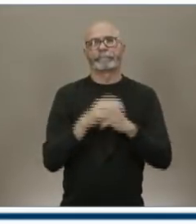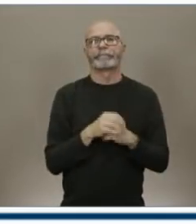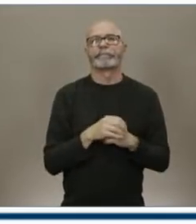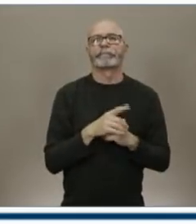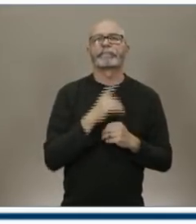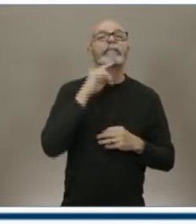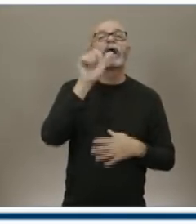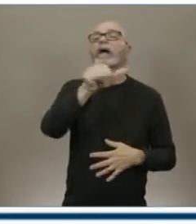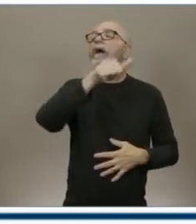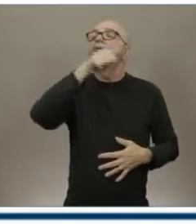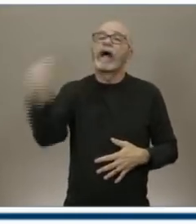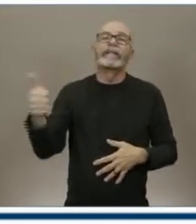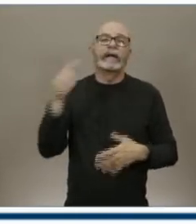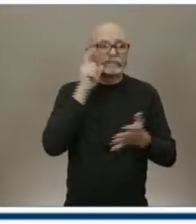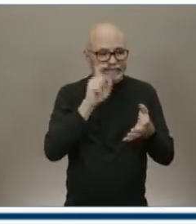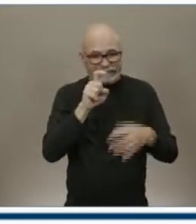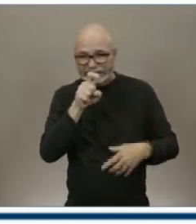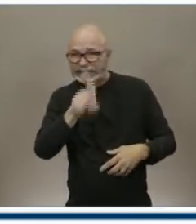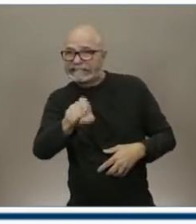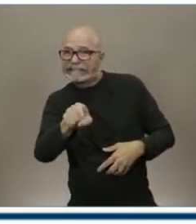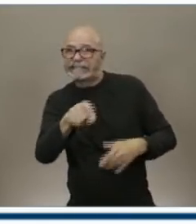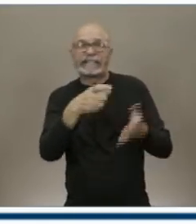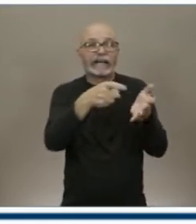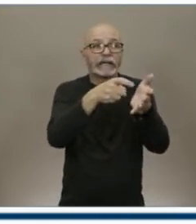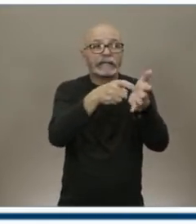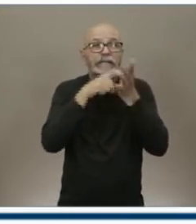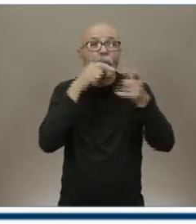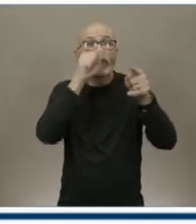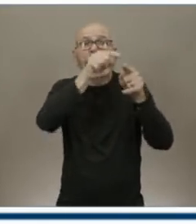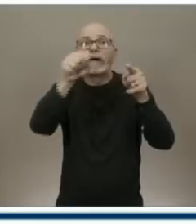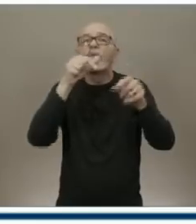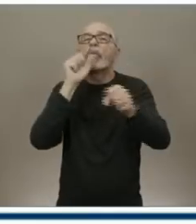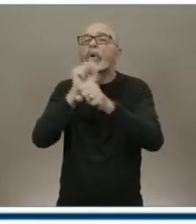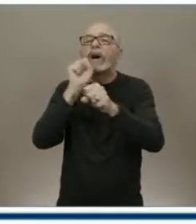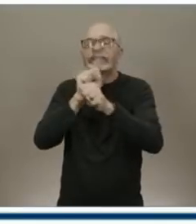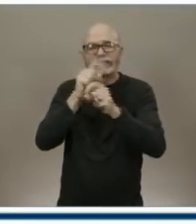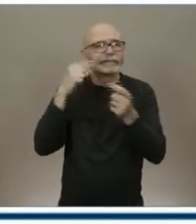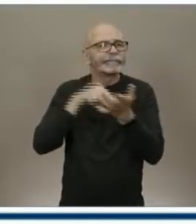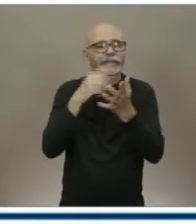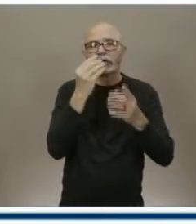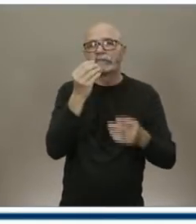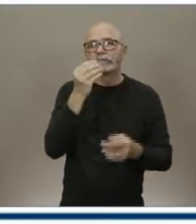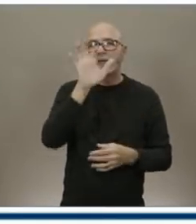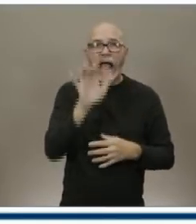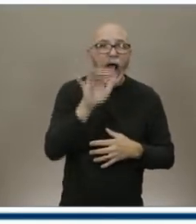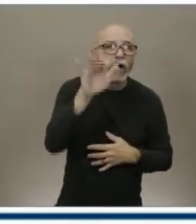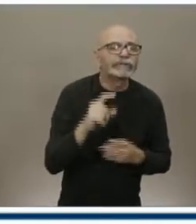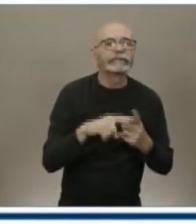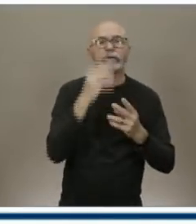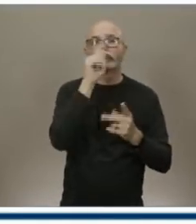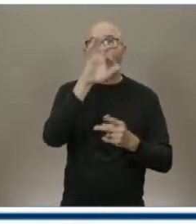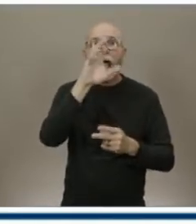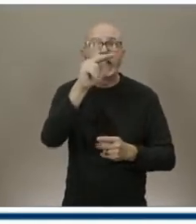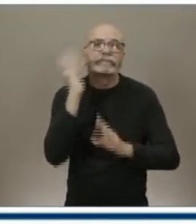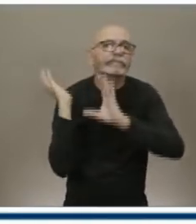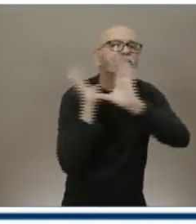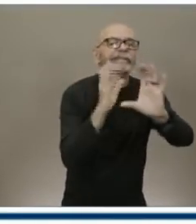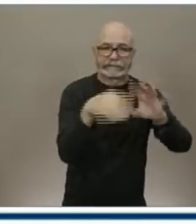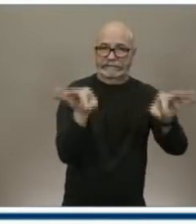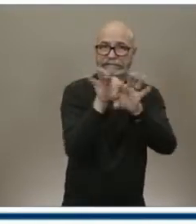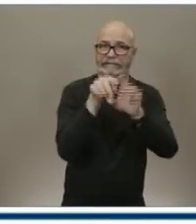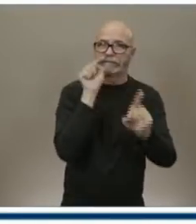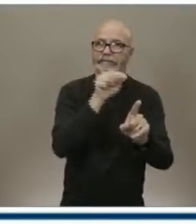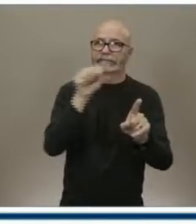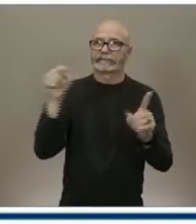we expect it'll be summer before we are able to start offering vaccine to the broader community. I know people are eager to get a